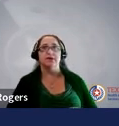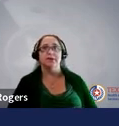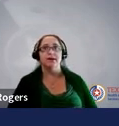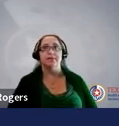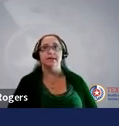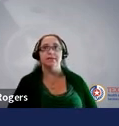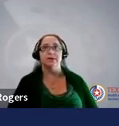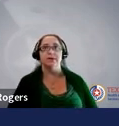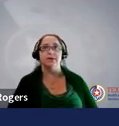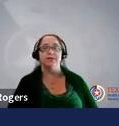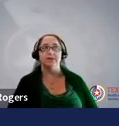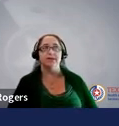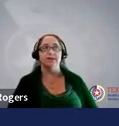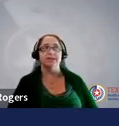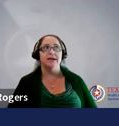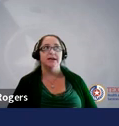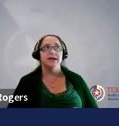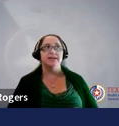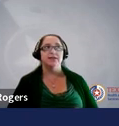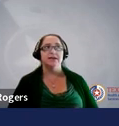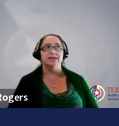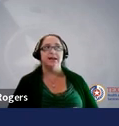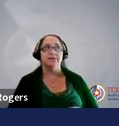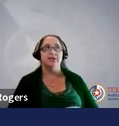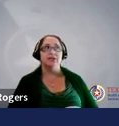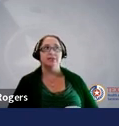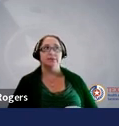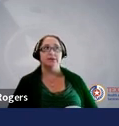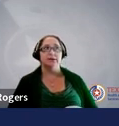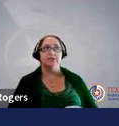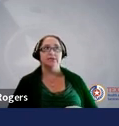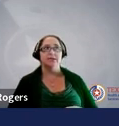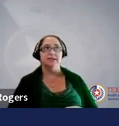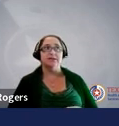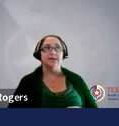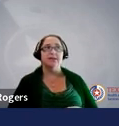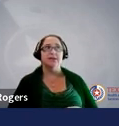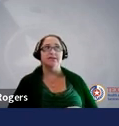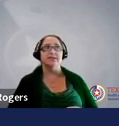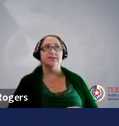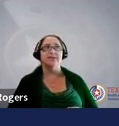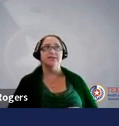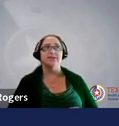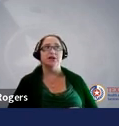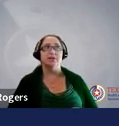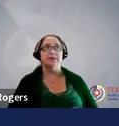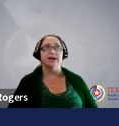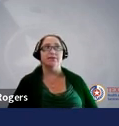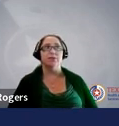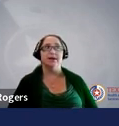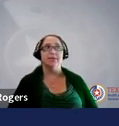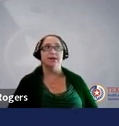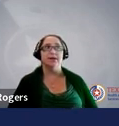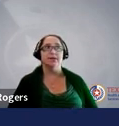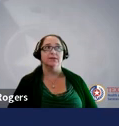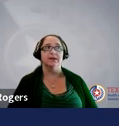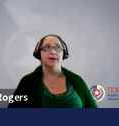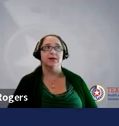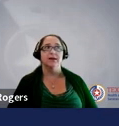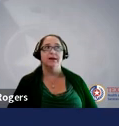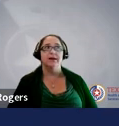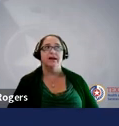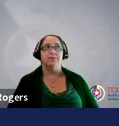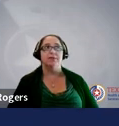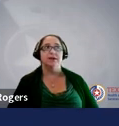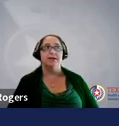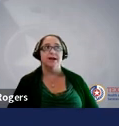deliveries for community-based mental health services. And so they establish eligibility for receiving these services, determine a recommended level of